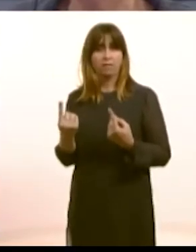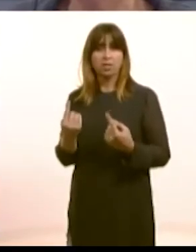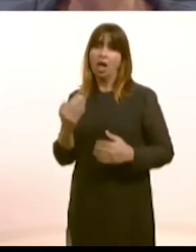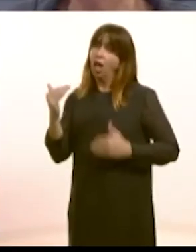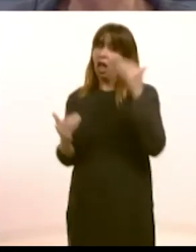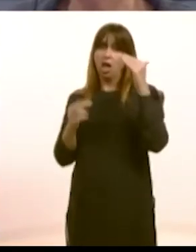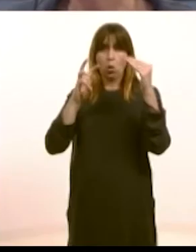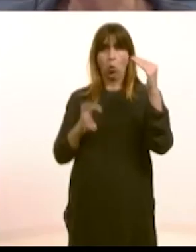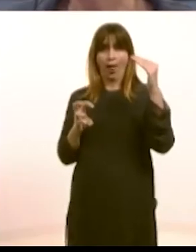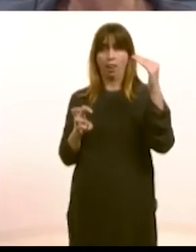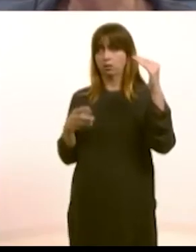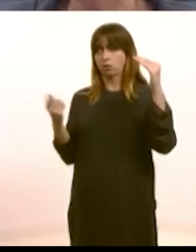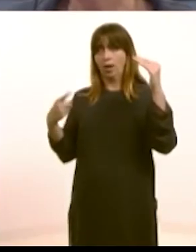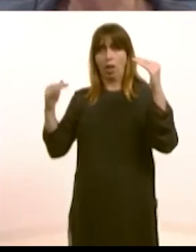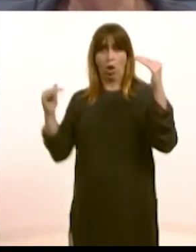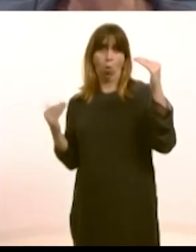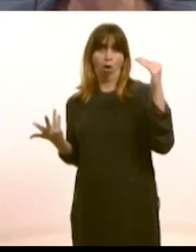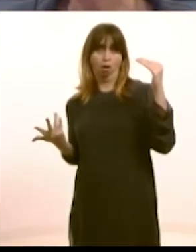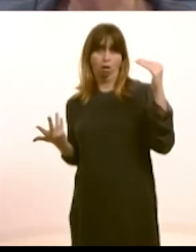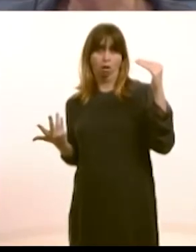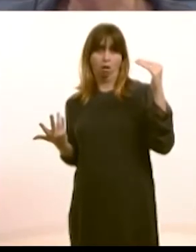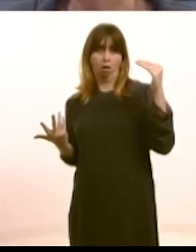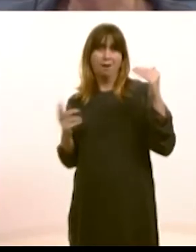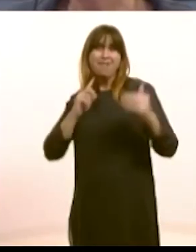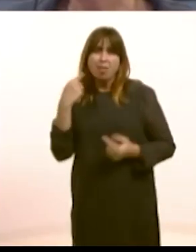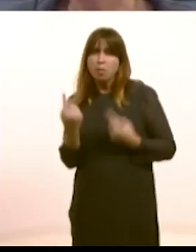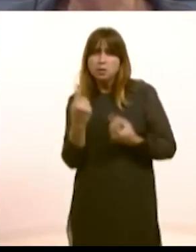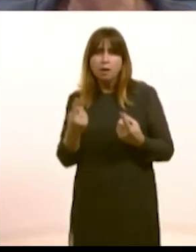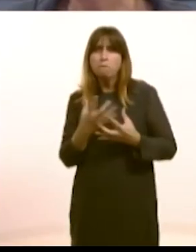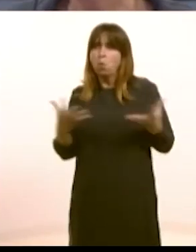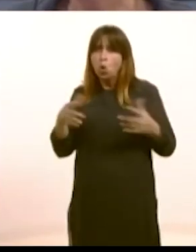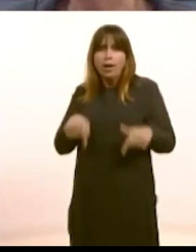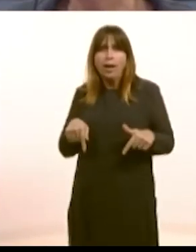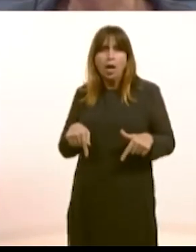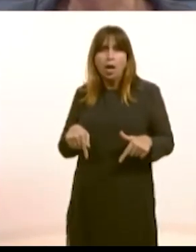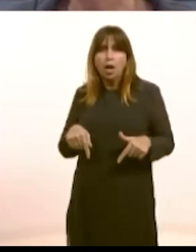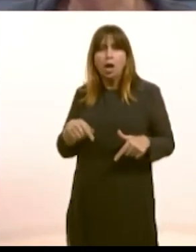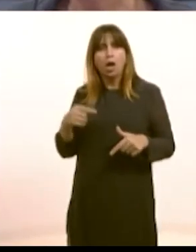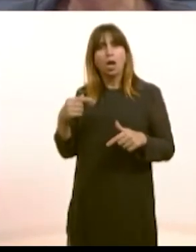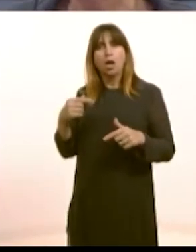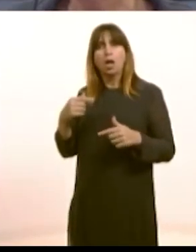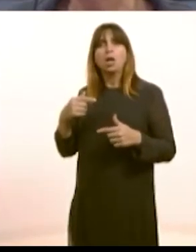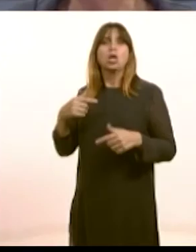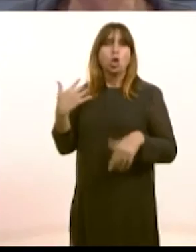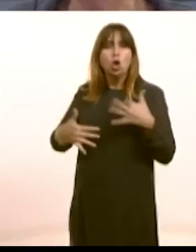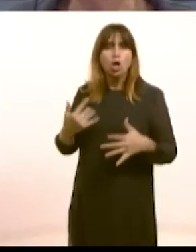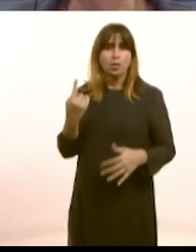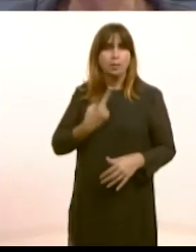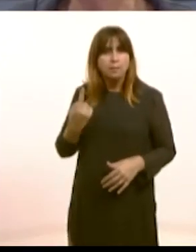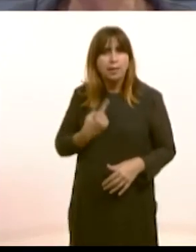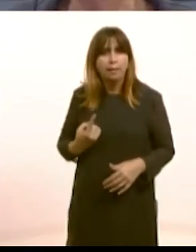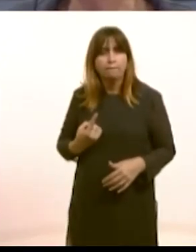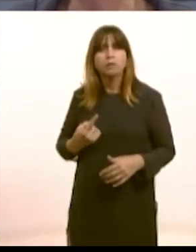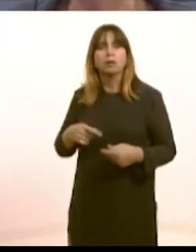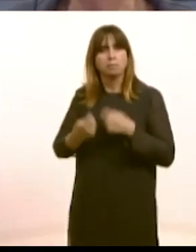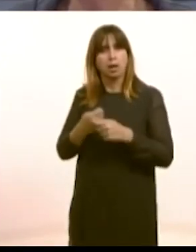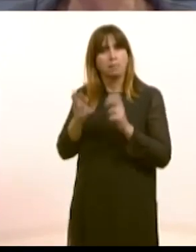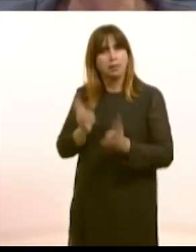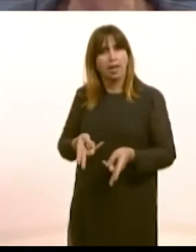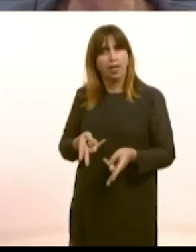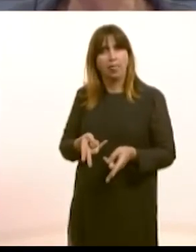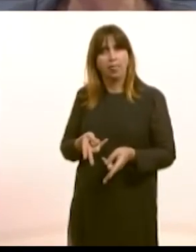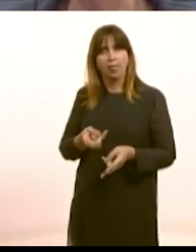Wales than it is in England. And there has been no reduction in deaths from intentional injury from that age group between